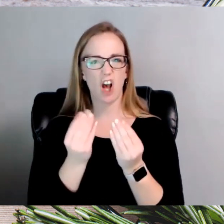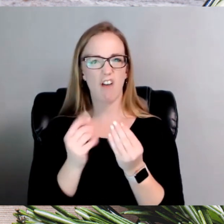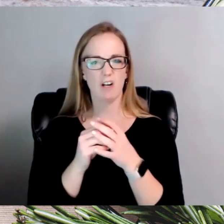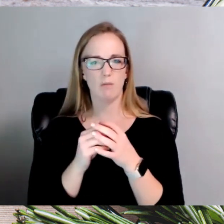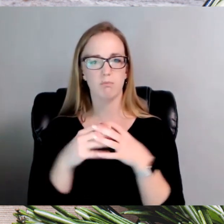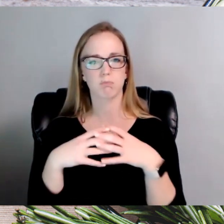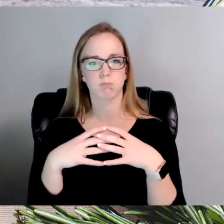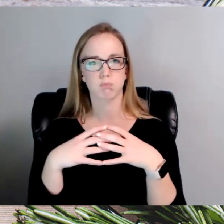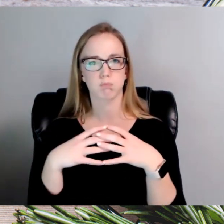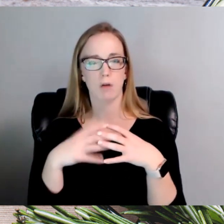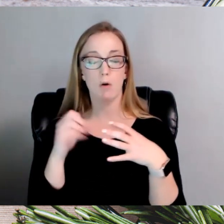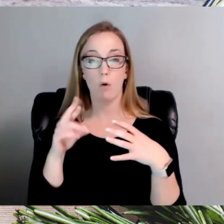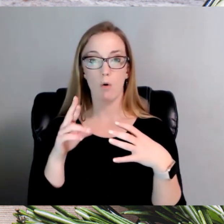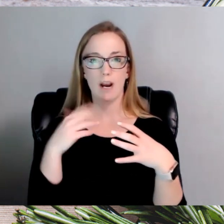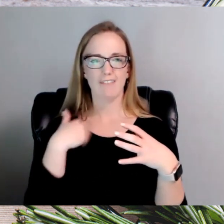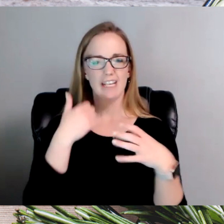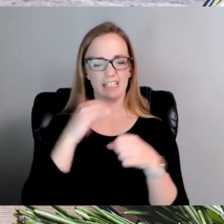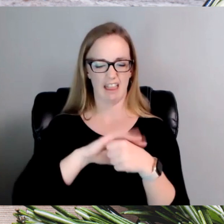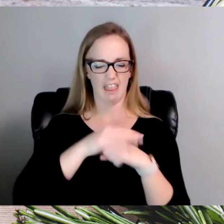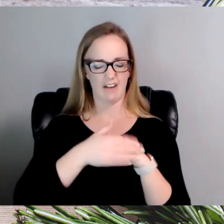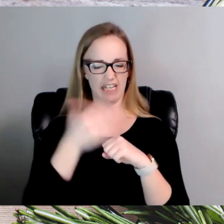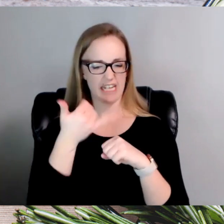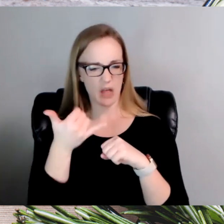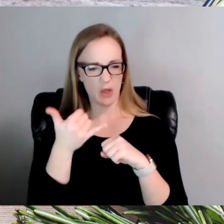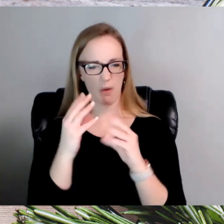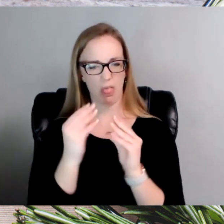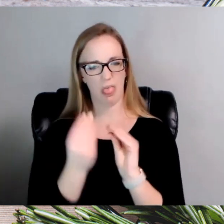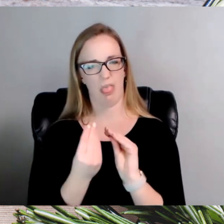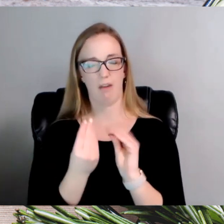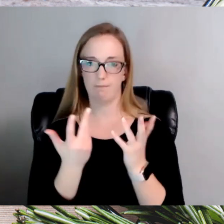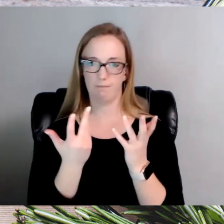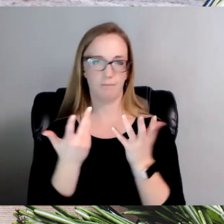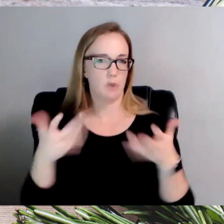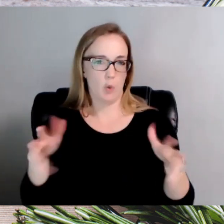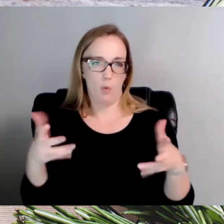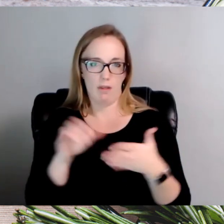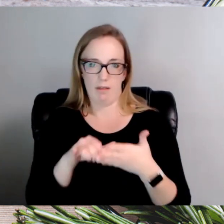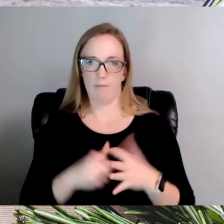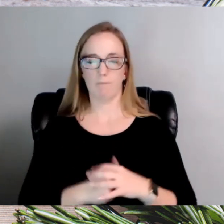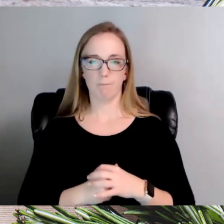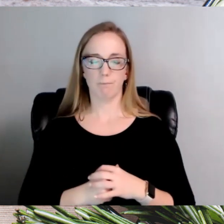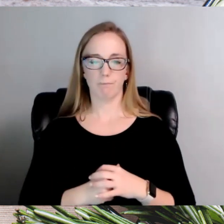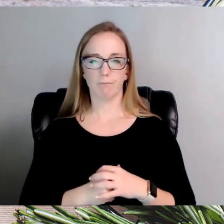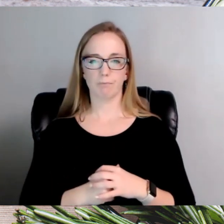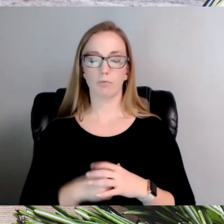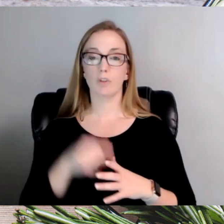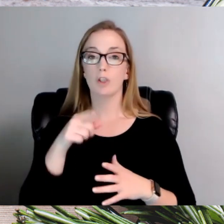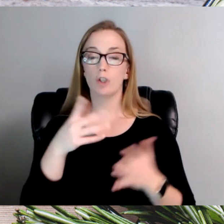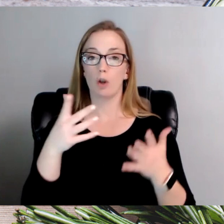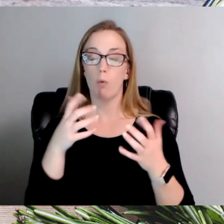To begin preparing, we'll heat our oil in an oven-safe skillet over medium